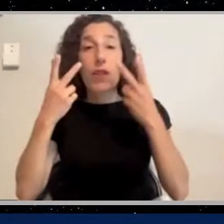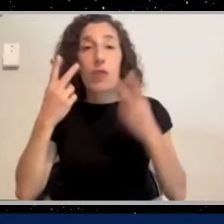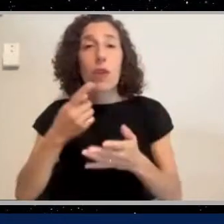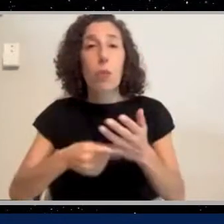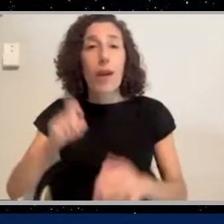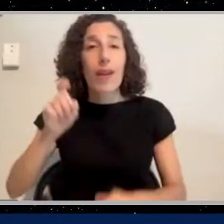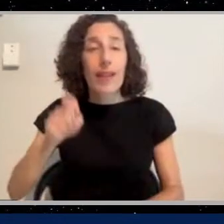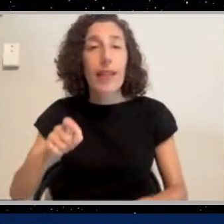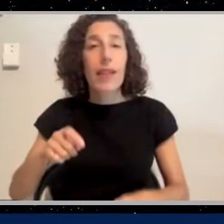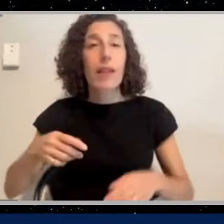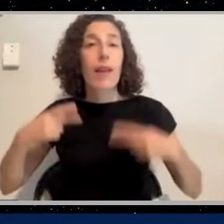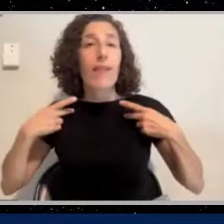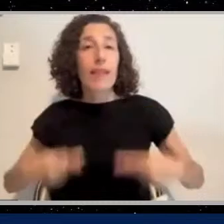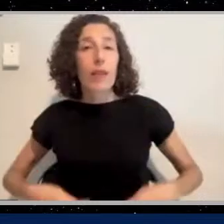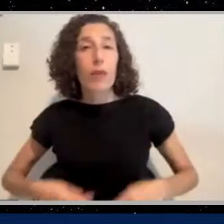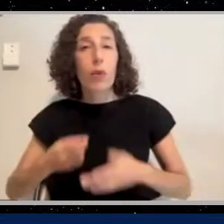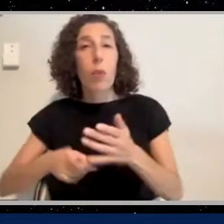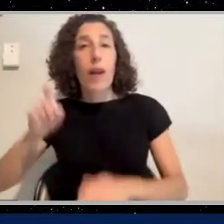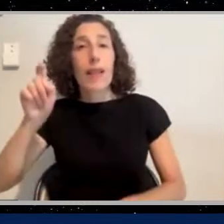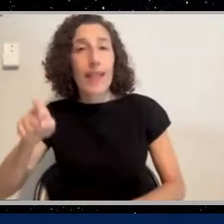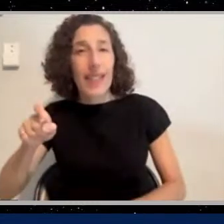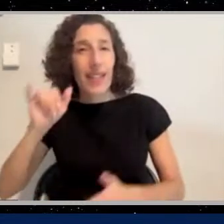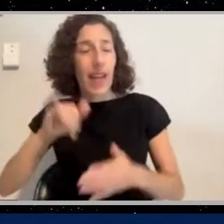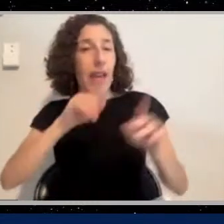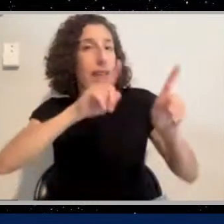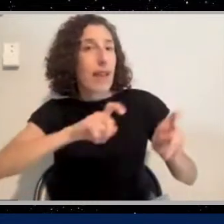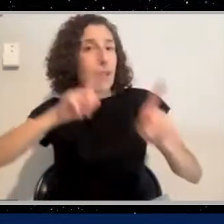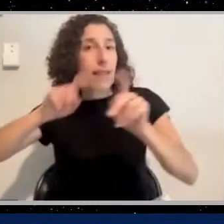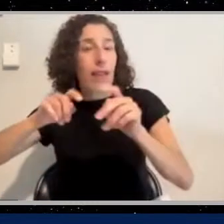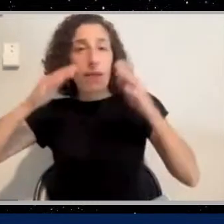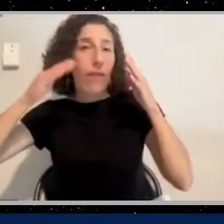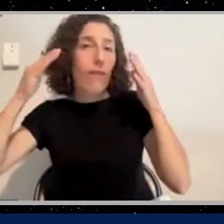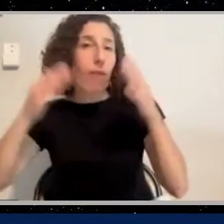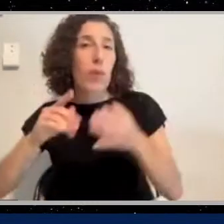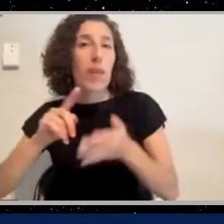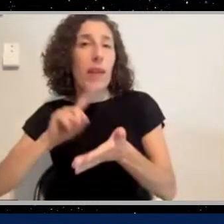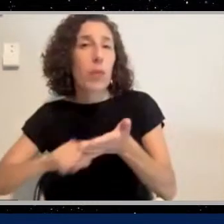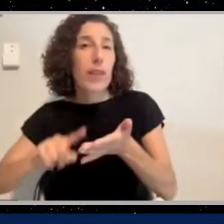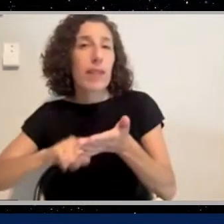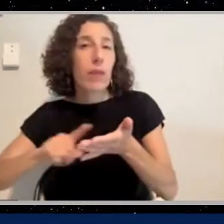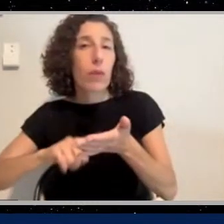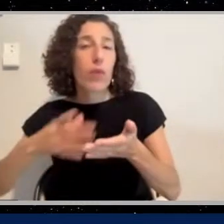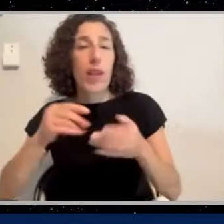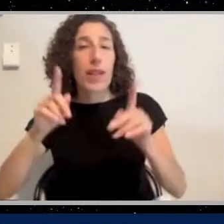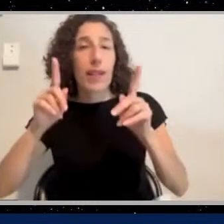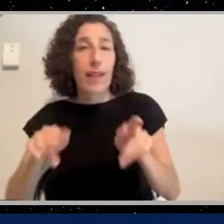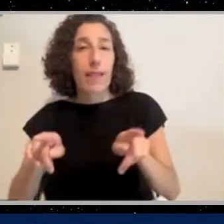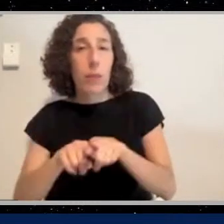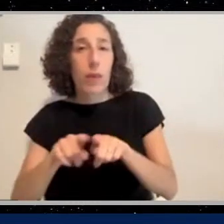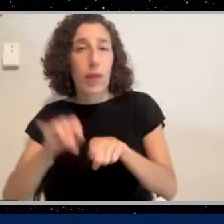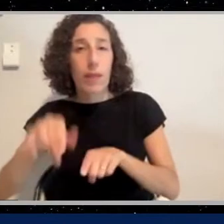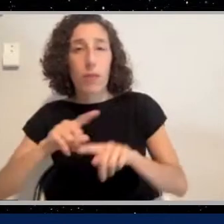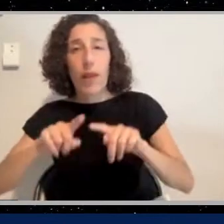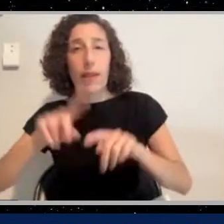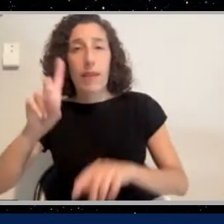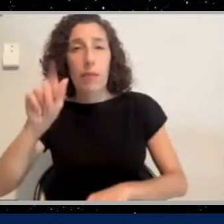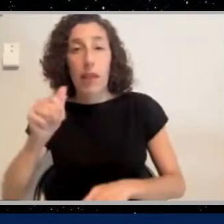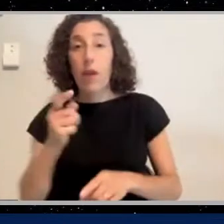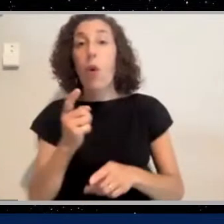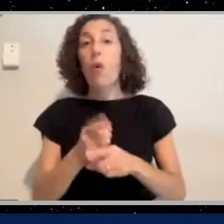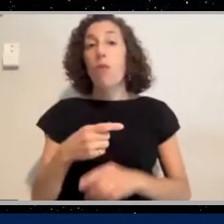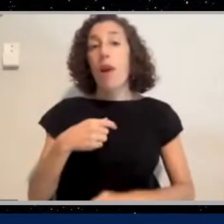as possible. Yeah, I would say my experience so far has been very similar. There's a